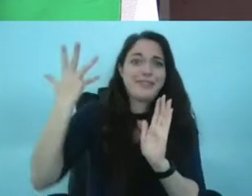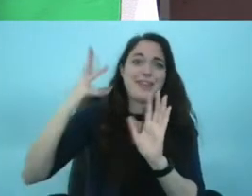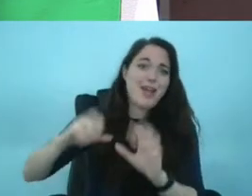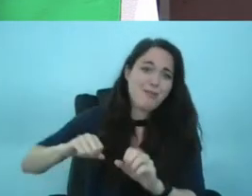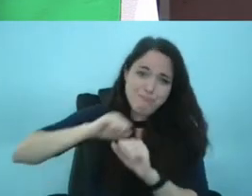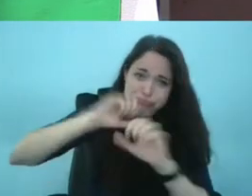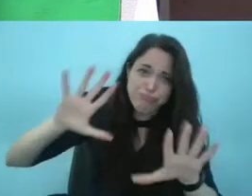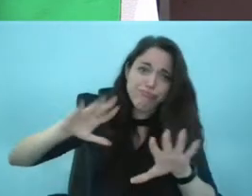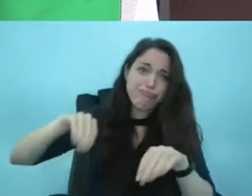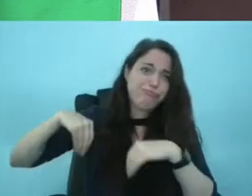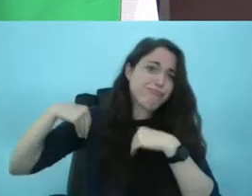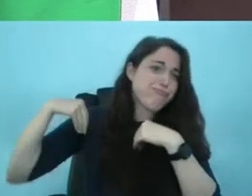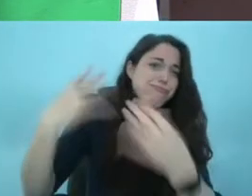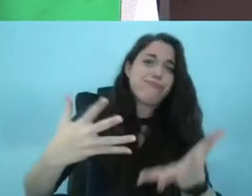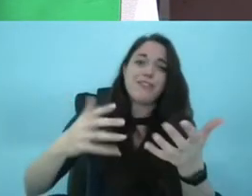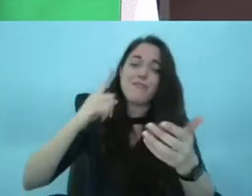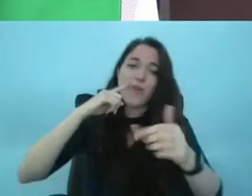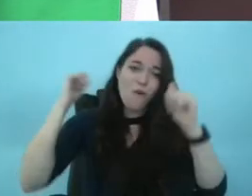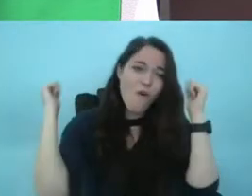octuply, good to all of us.